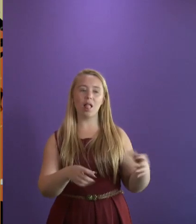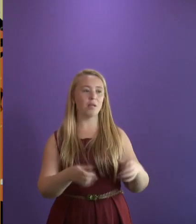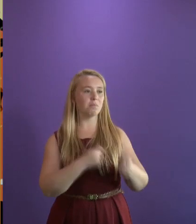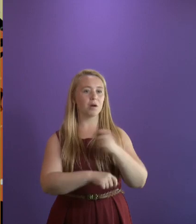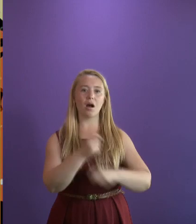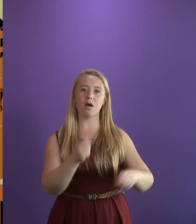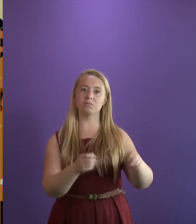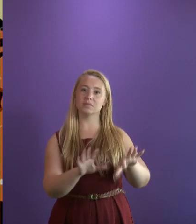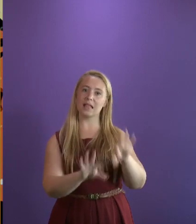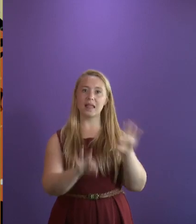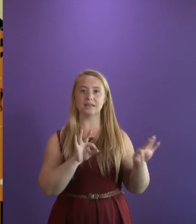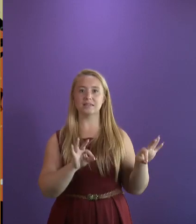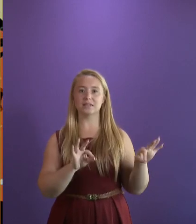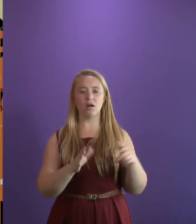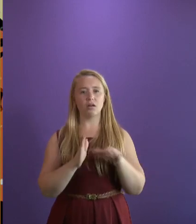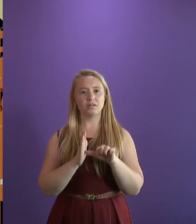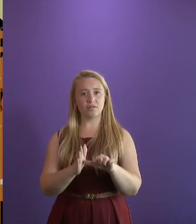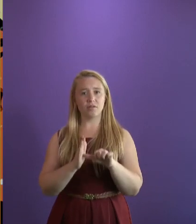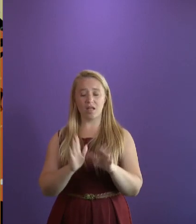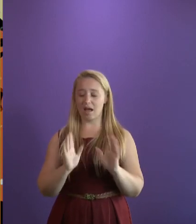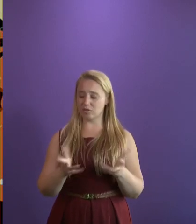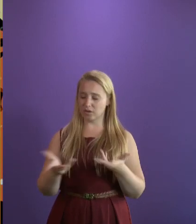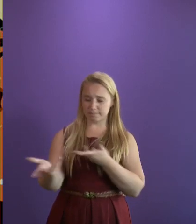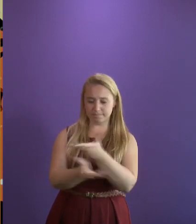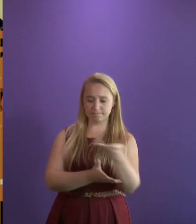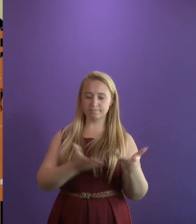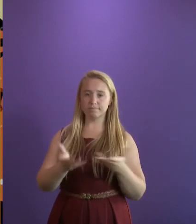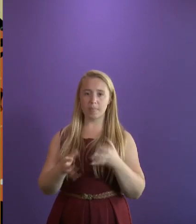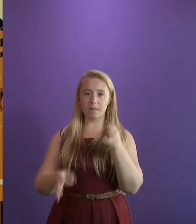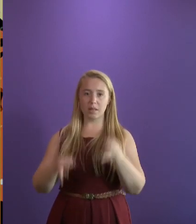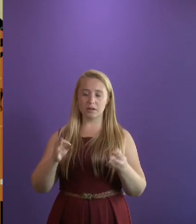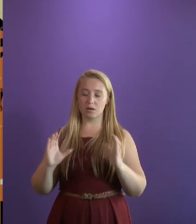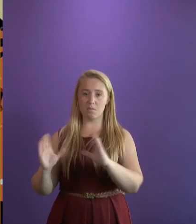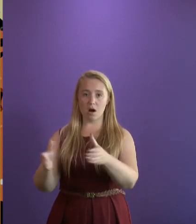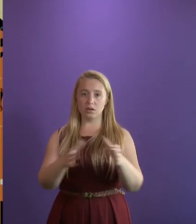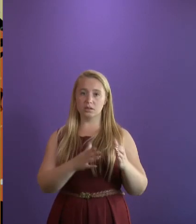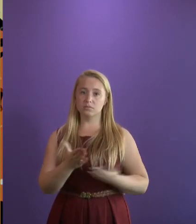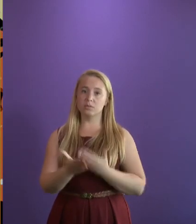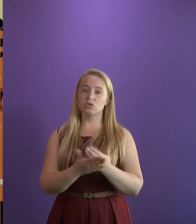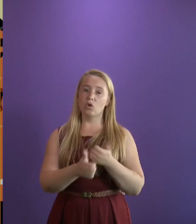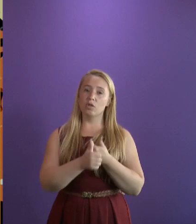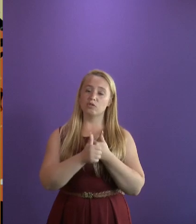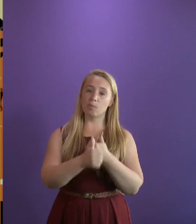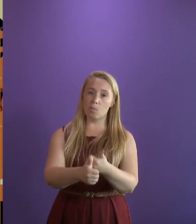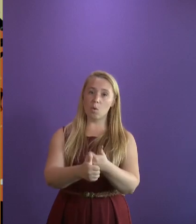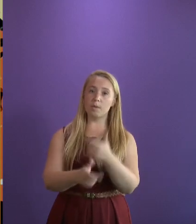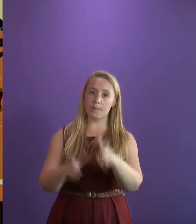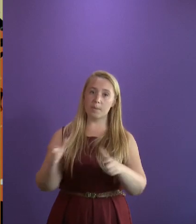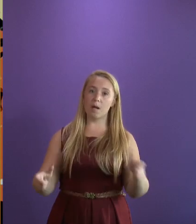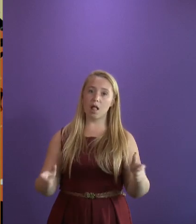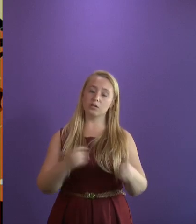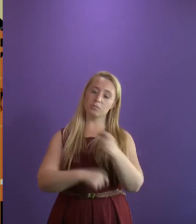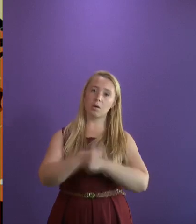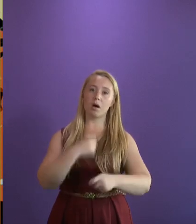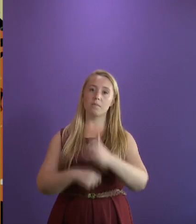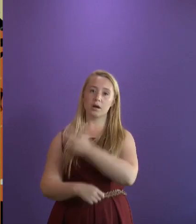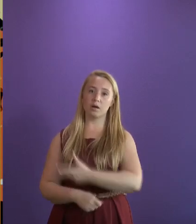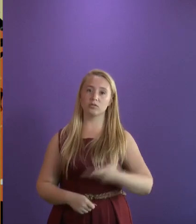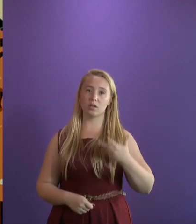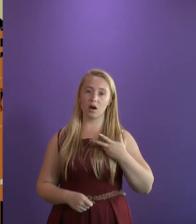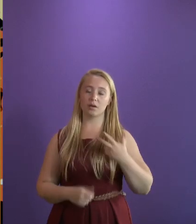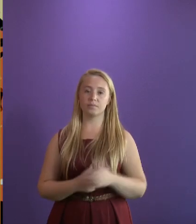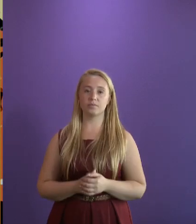place? It's something we have to talk to our political parties about as well, and the support they give and the expectations they have. Because unless we change right from that